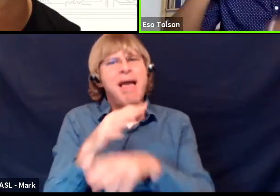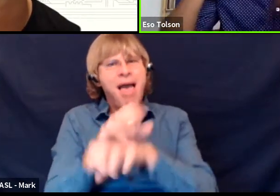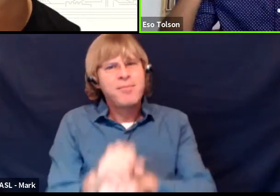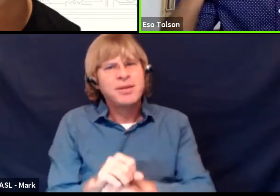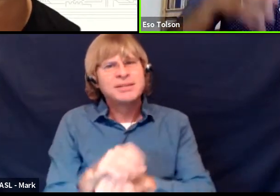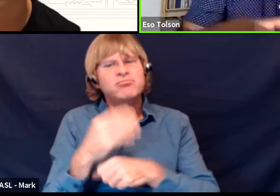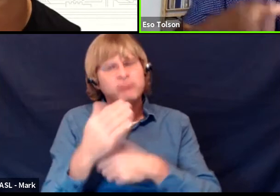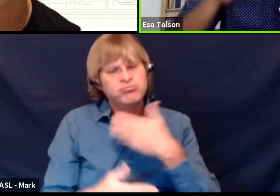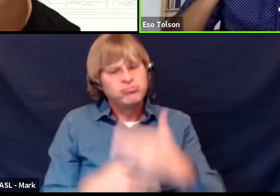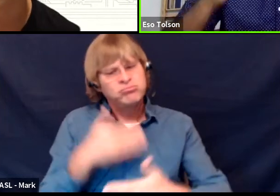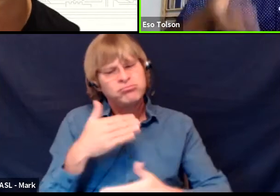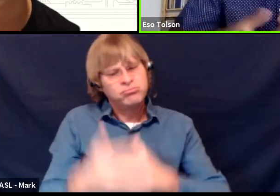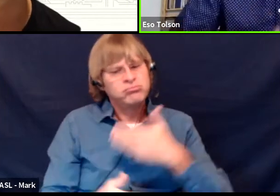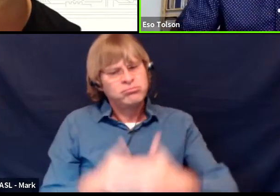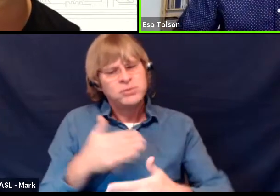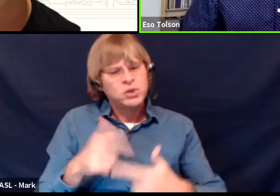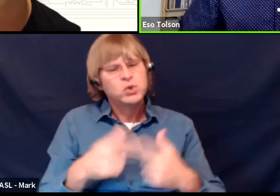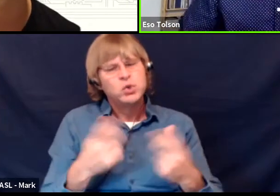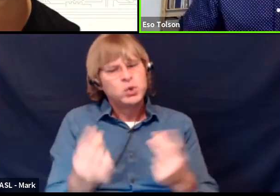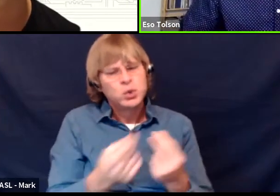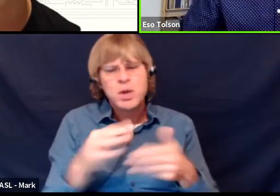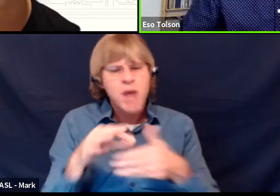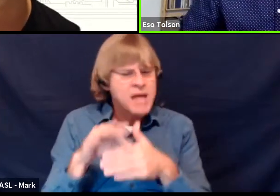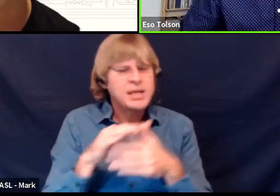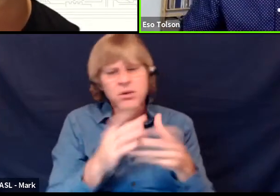of, just getting stuff, creating content.